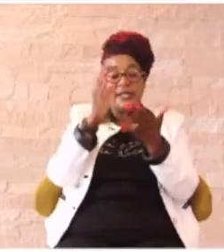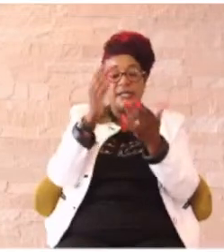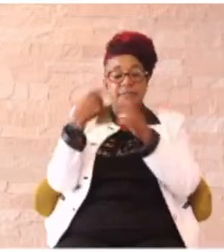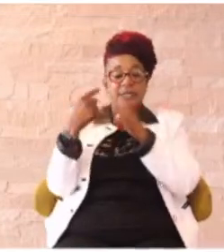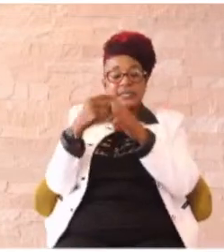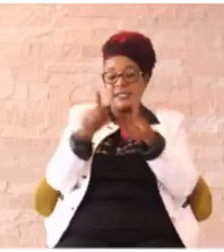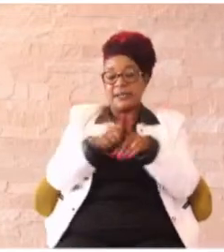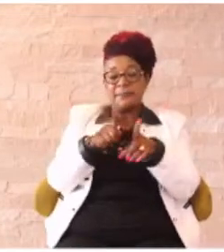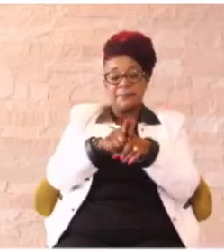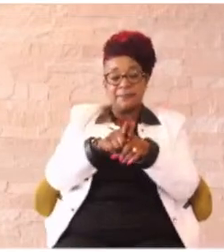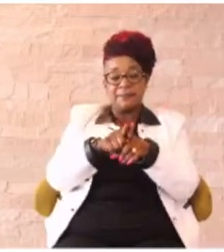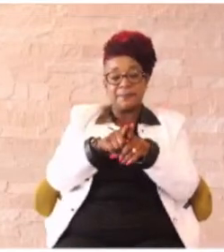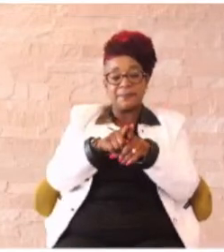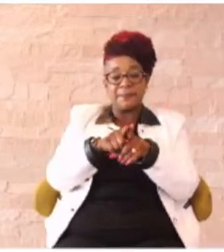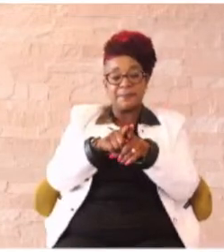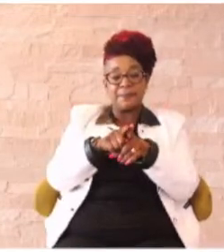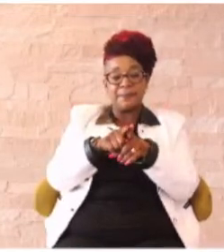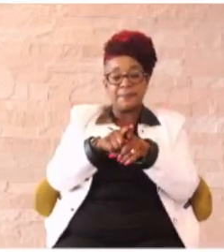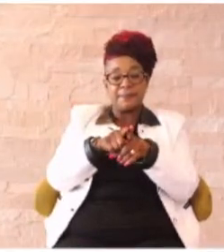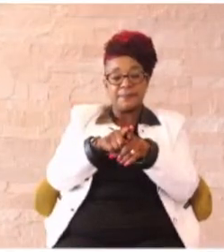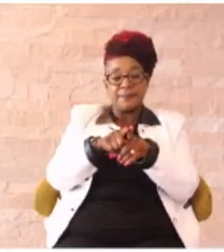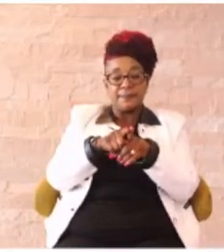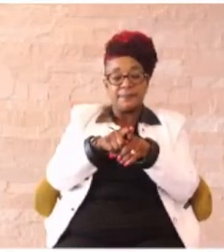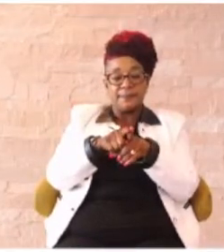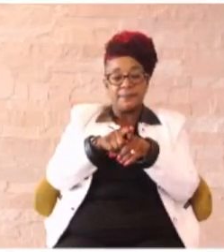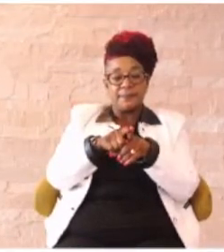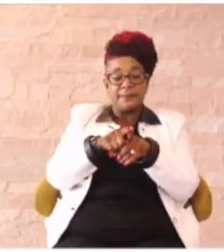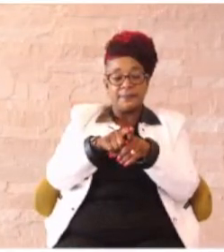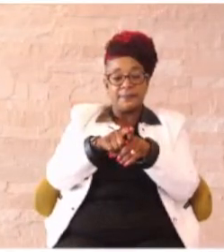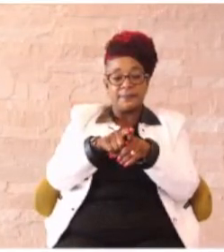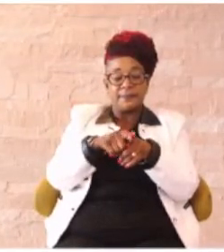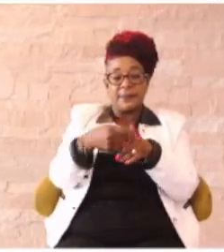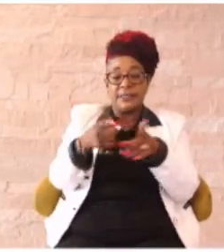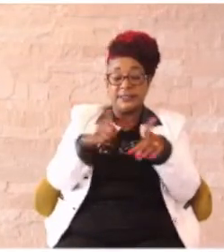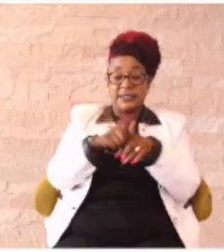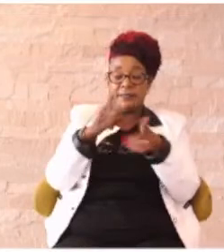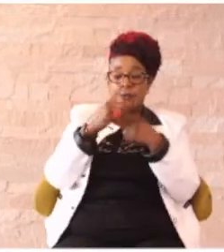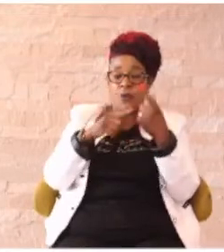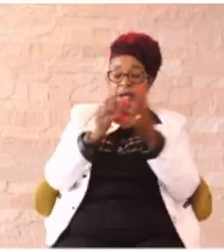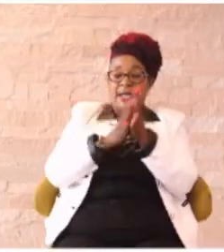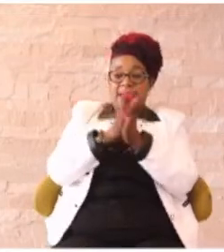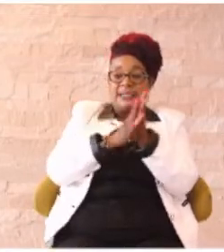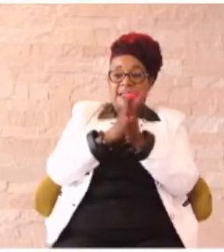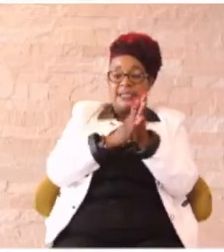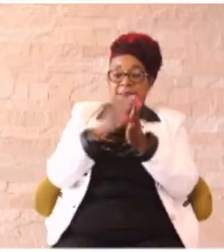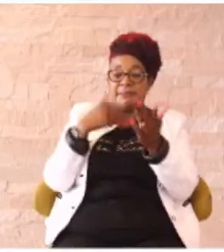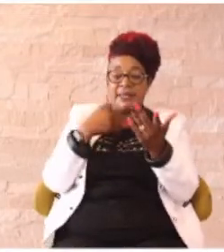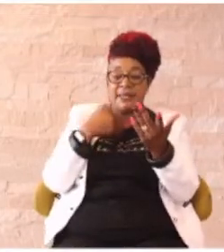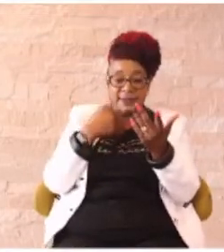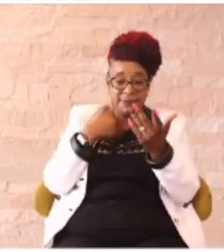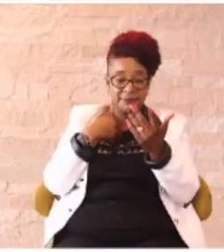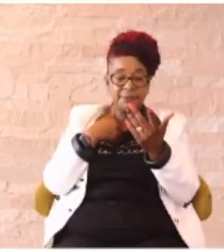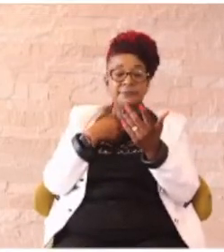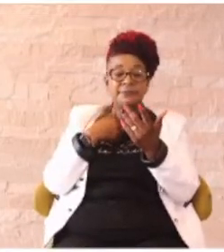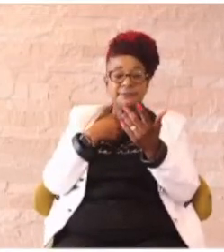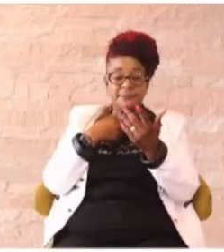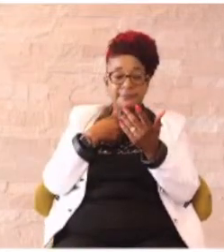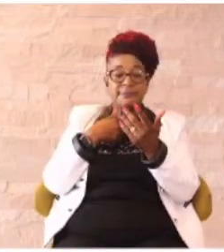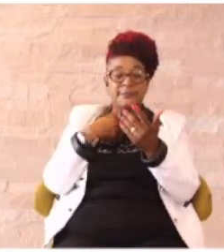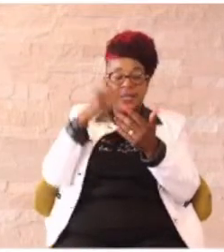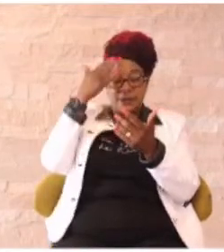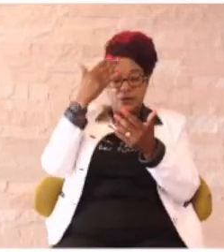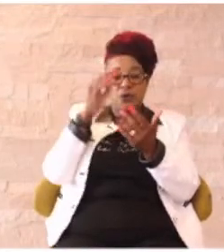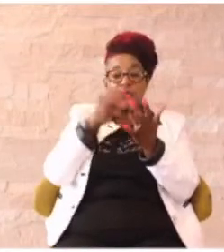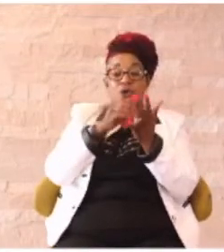experience. And what excited me is yesterday's, the